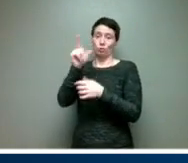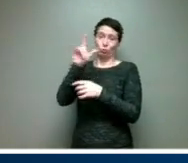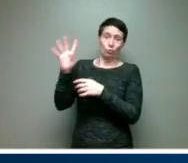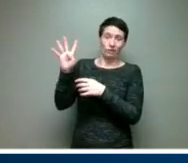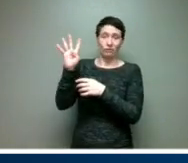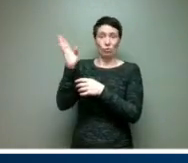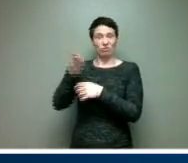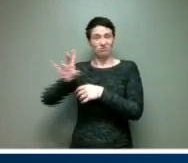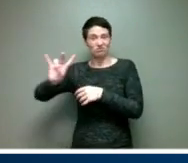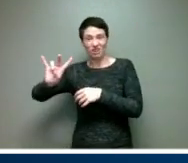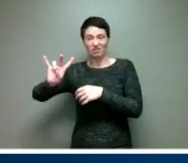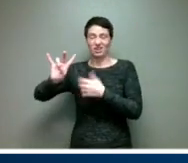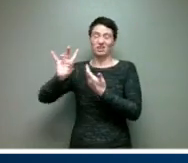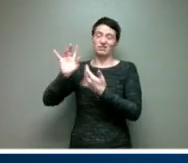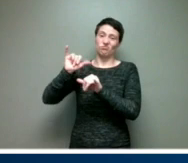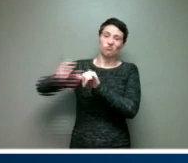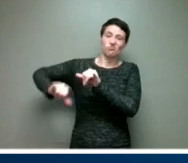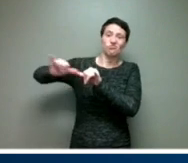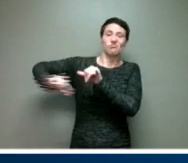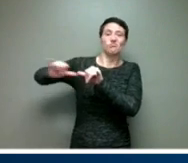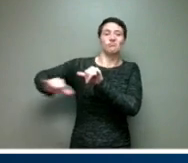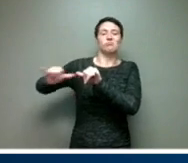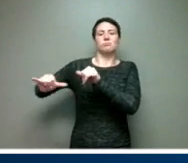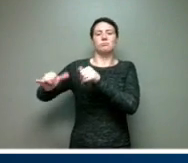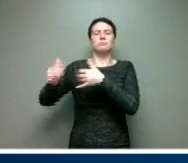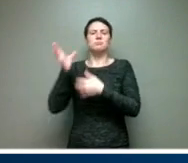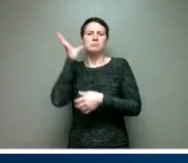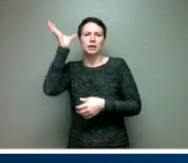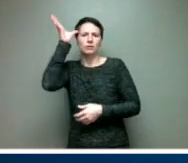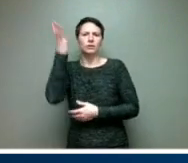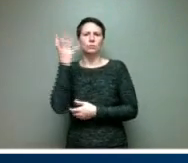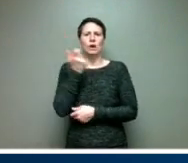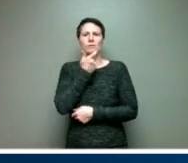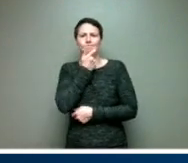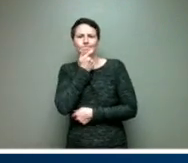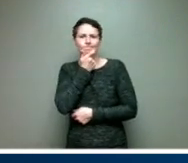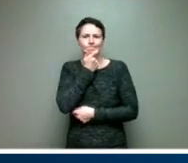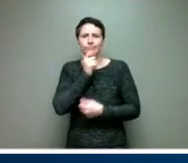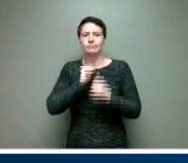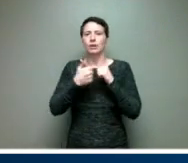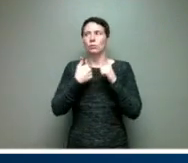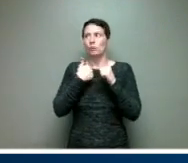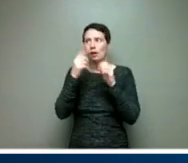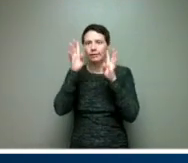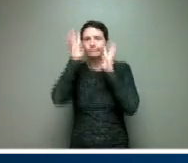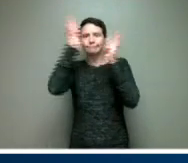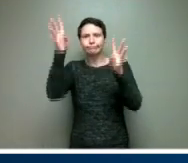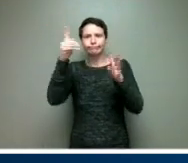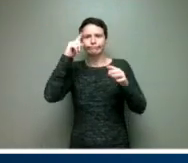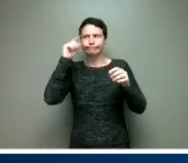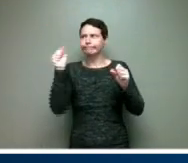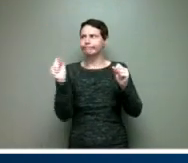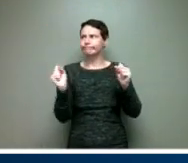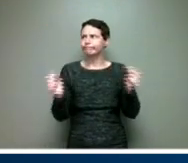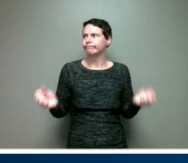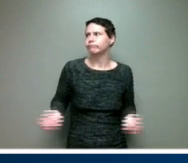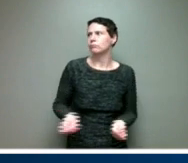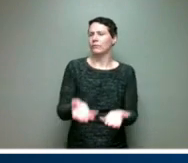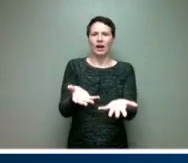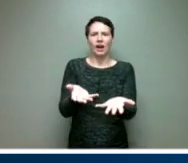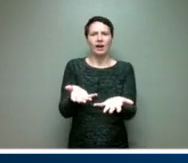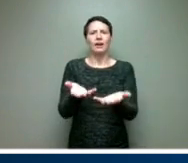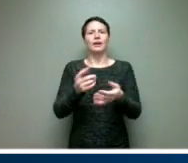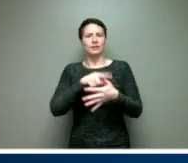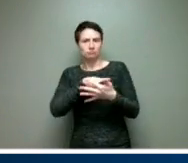very creative with making sure that they have the lessons that they need outside of what we're providing. And